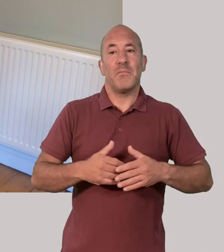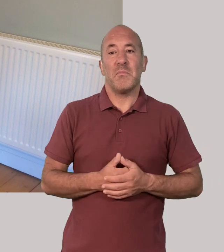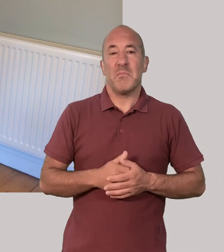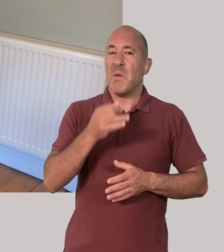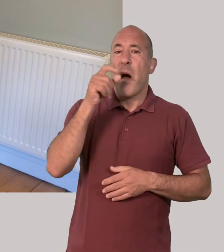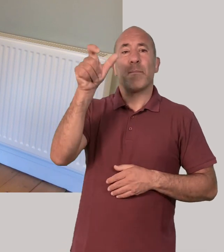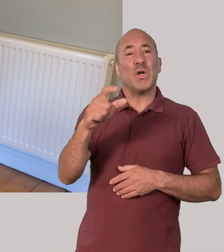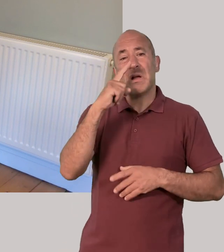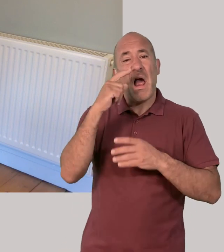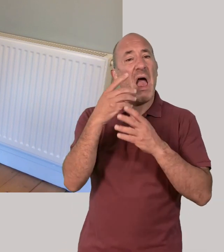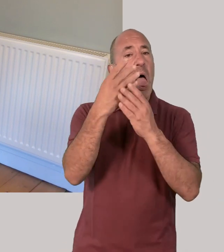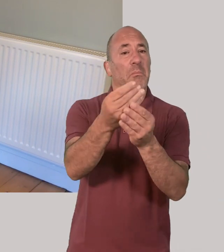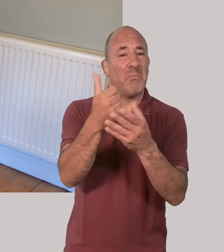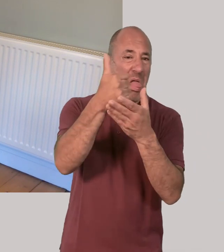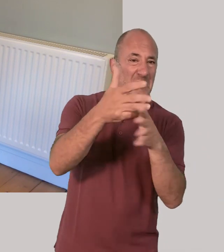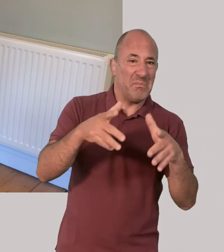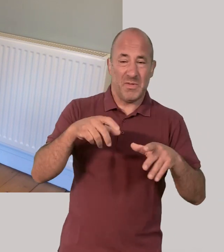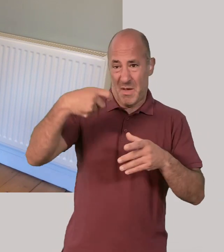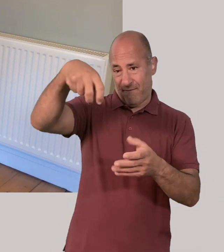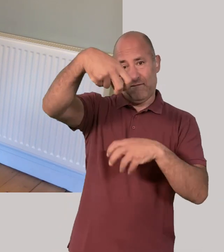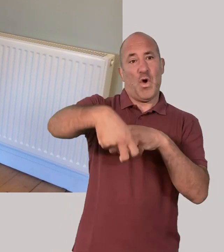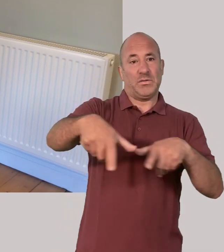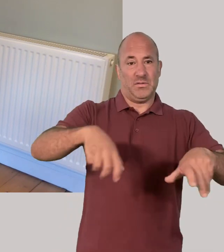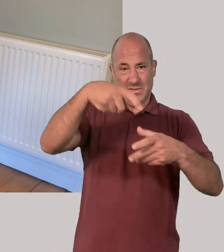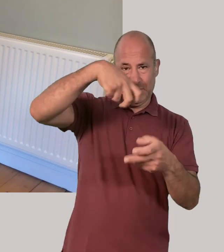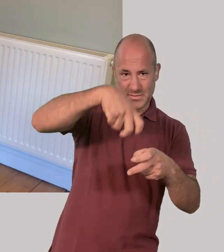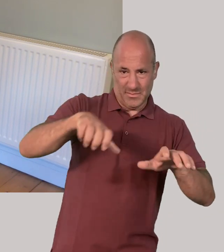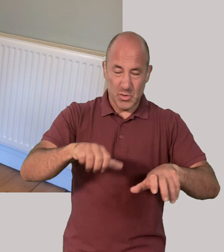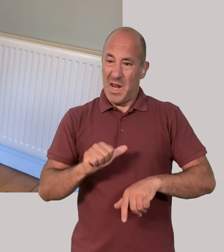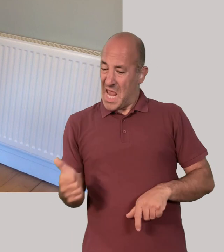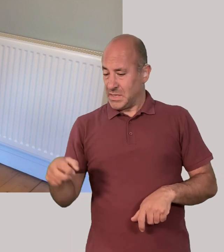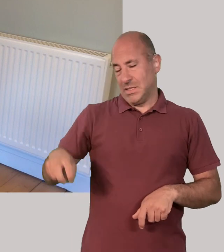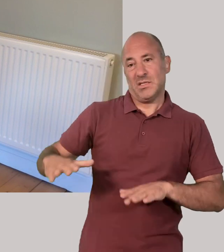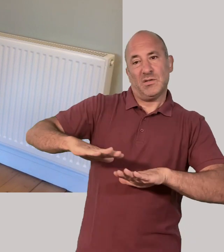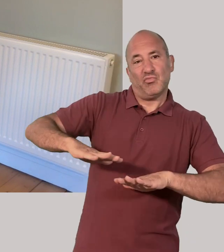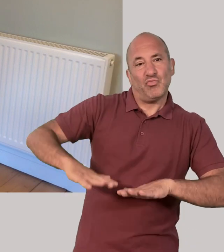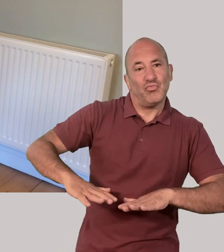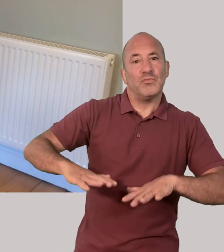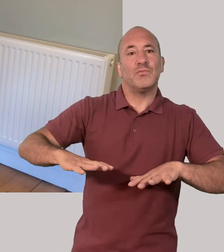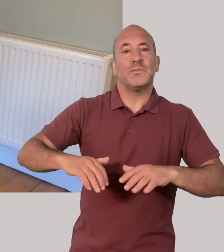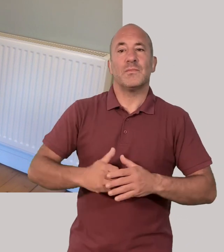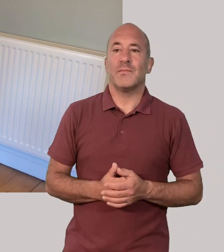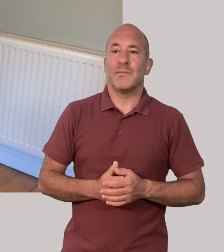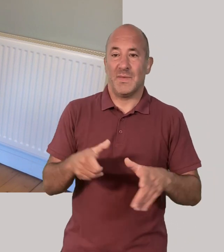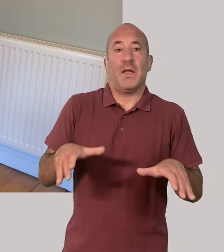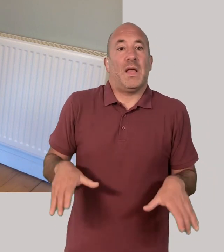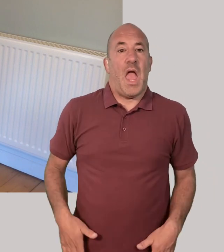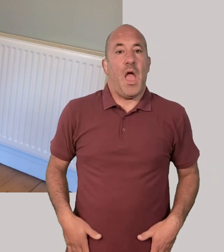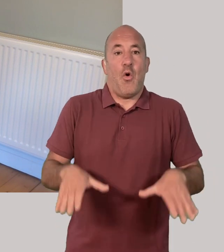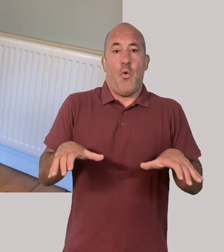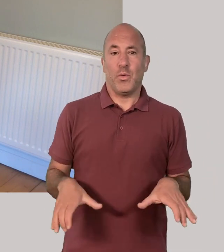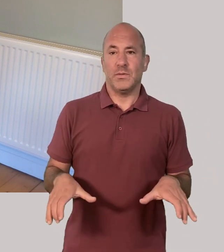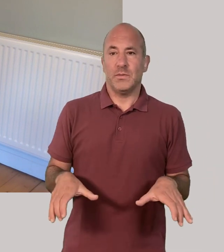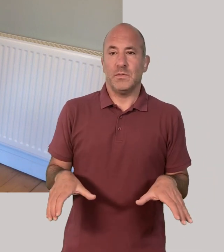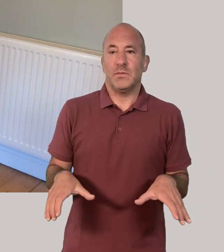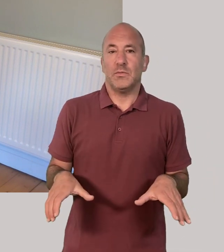help somebody do this, maybe kneeling at the front or from the sides. And then hold onto your legs and give a